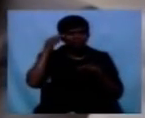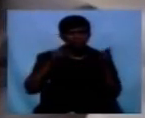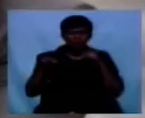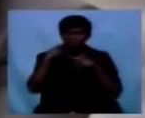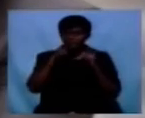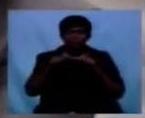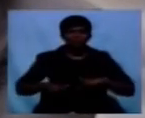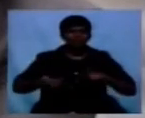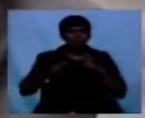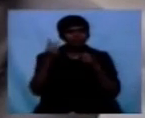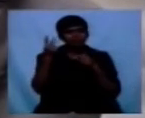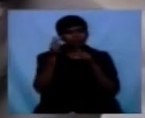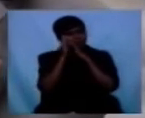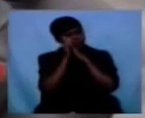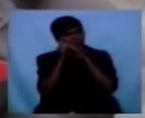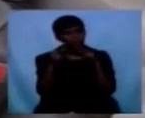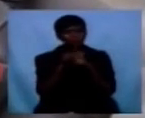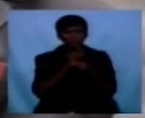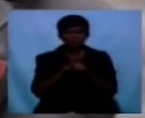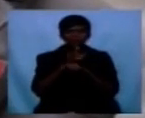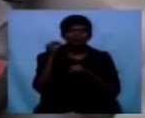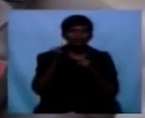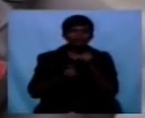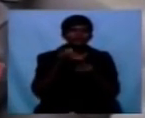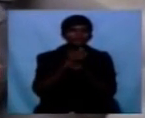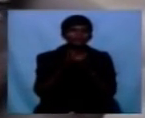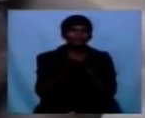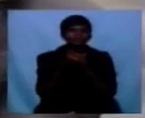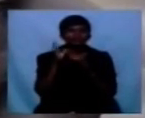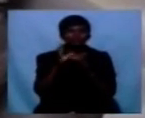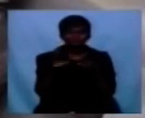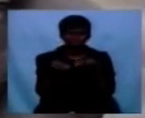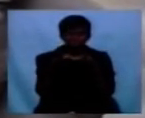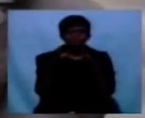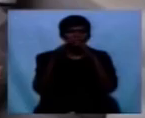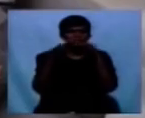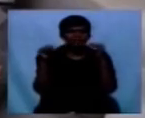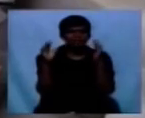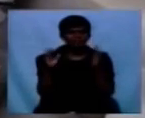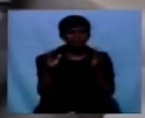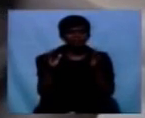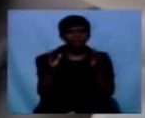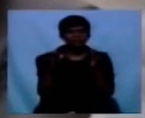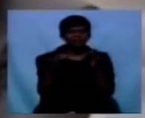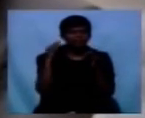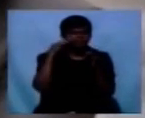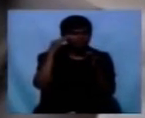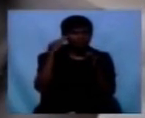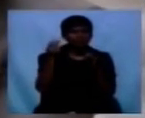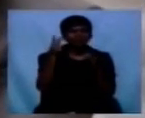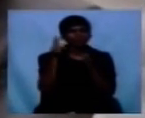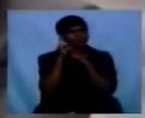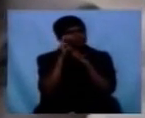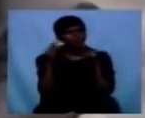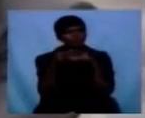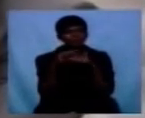in a two-bedroom house, then after the completion of construction, will be given houses on those flats, a two-bedroom house,